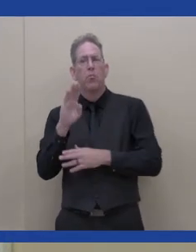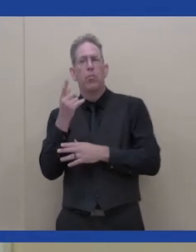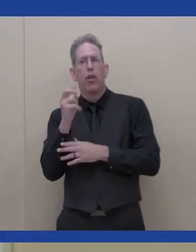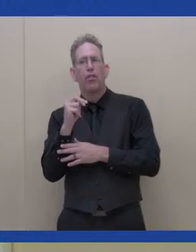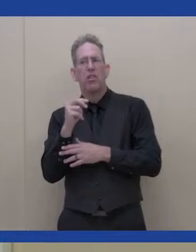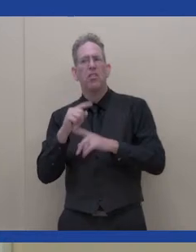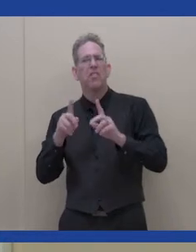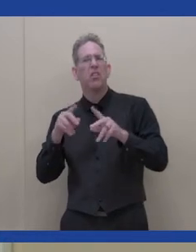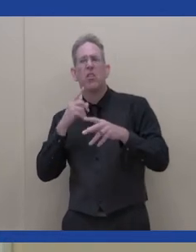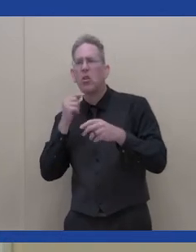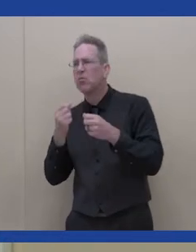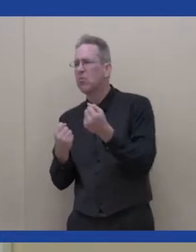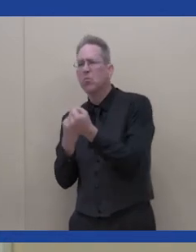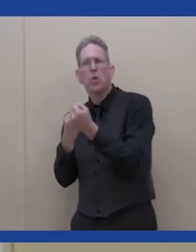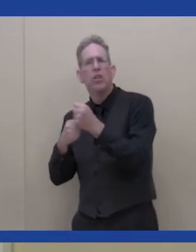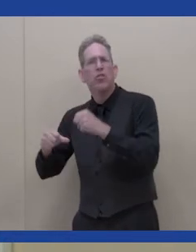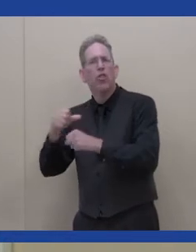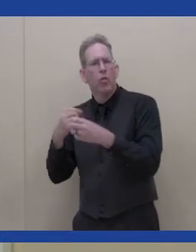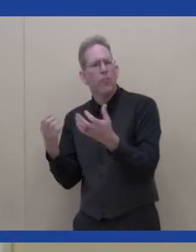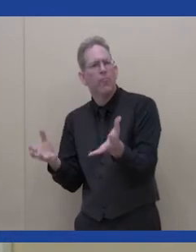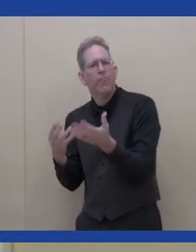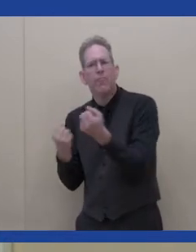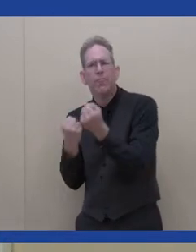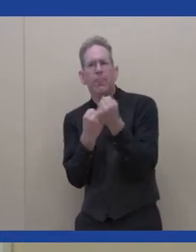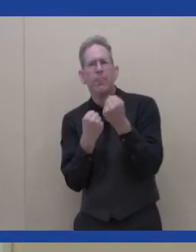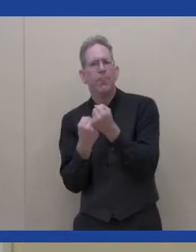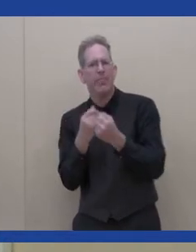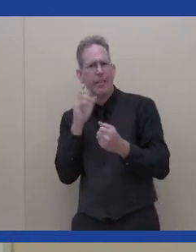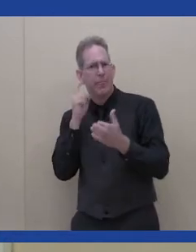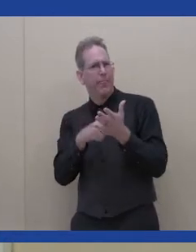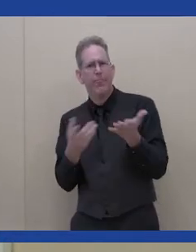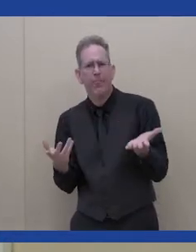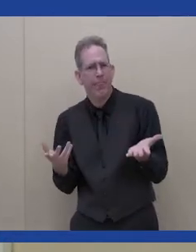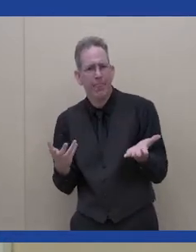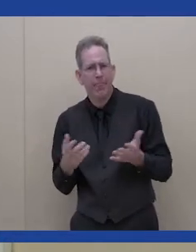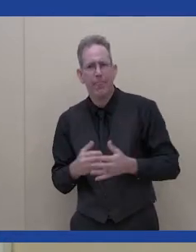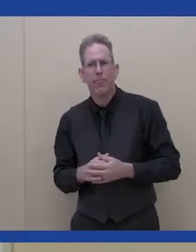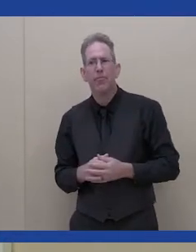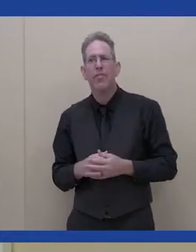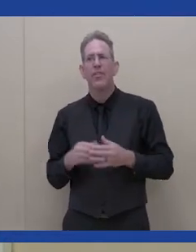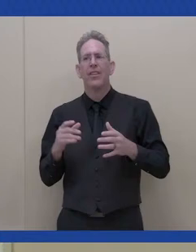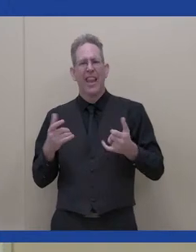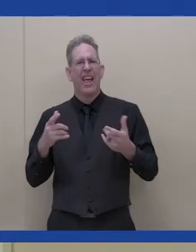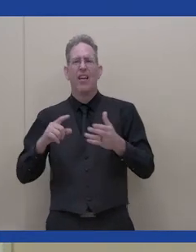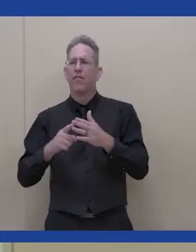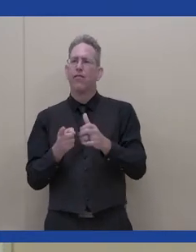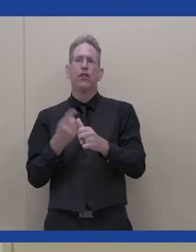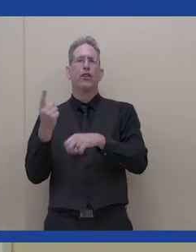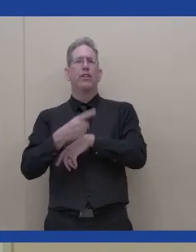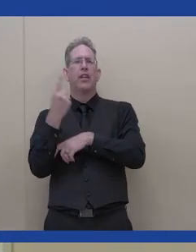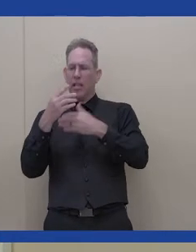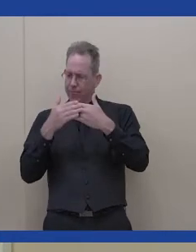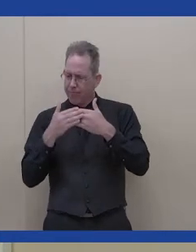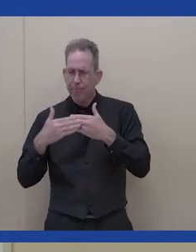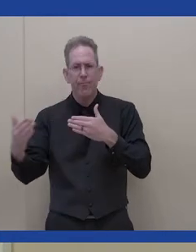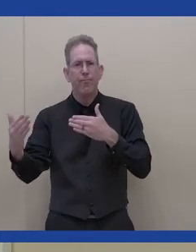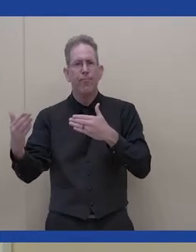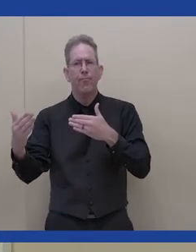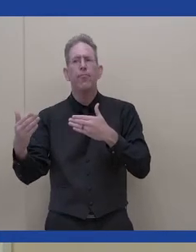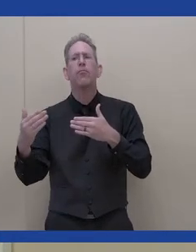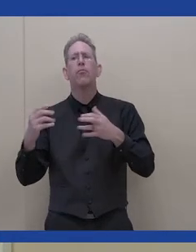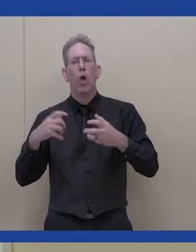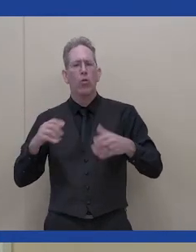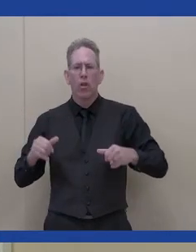right. And from day one, my administration will actively engage members from our community to address quality of life concerns in every corner of